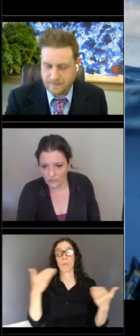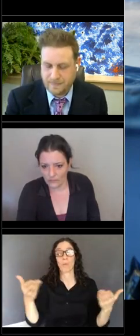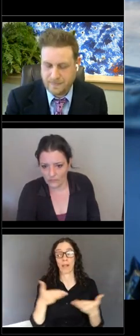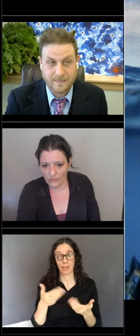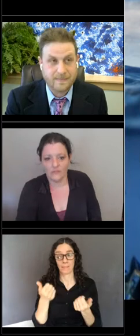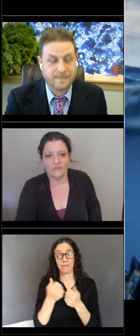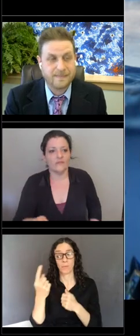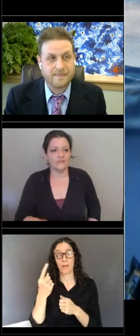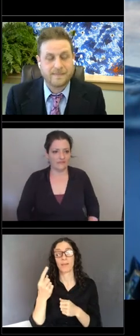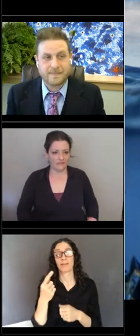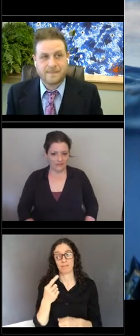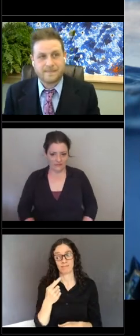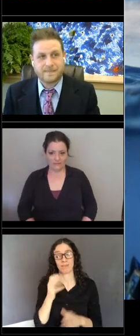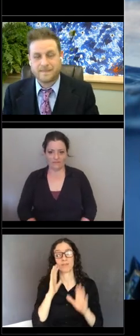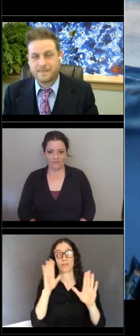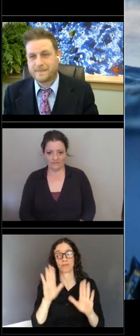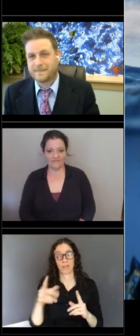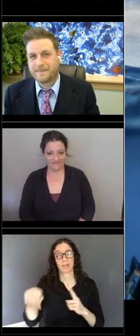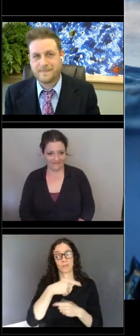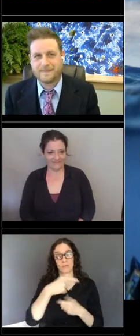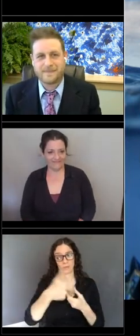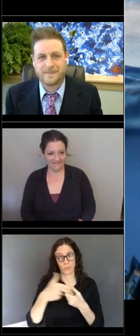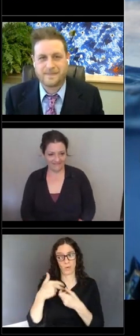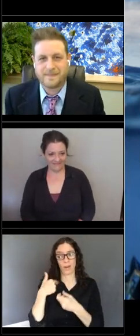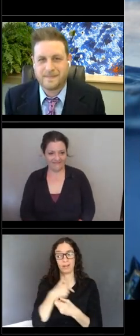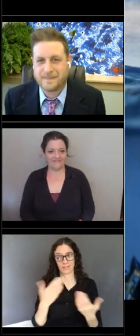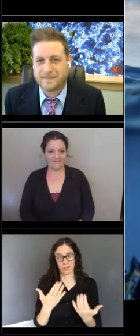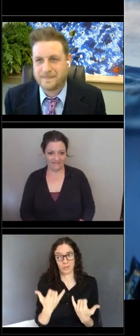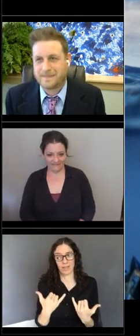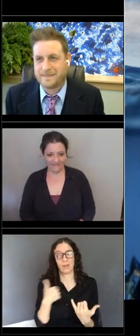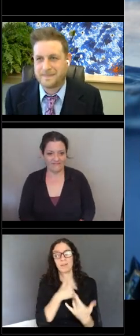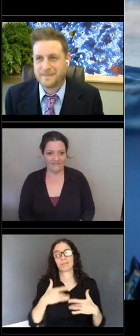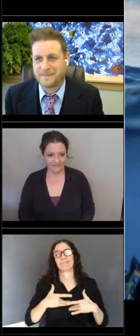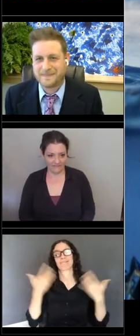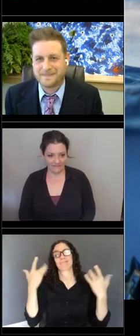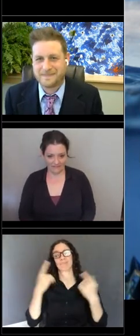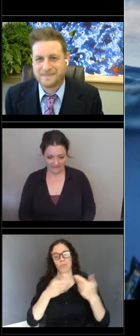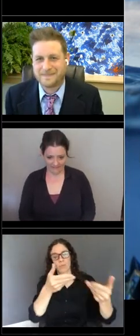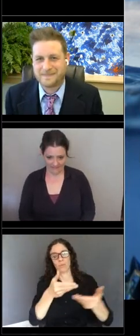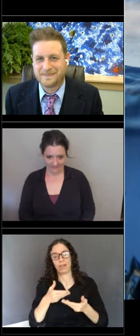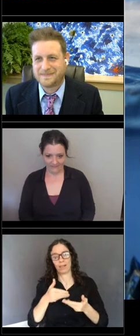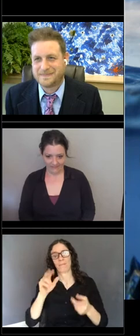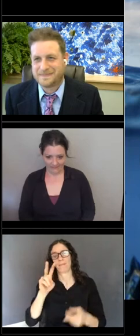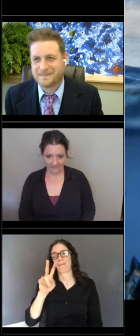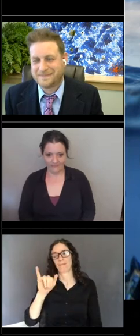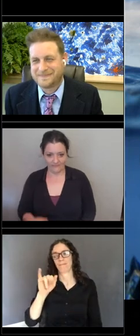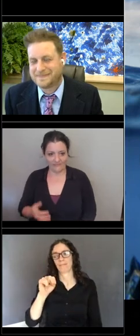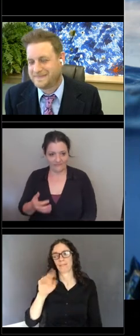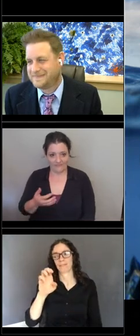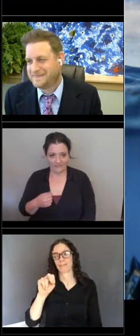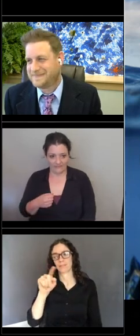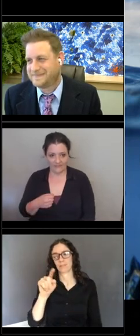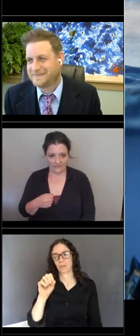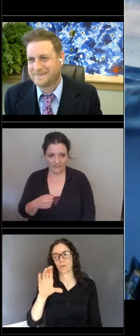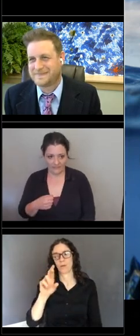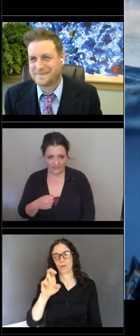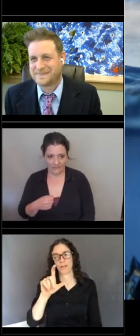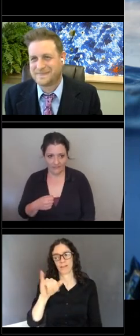to have you all with us today, and we're delighted to welcome Vincenzo Corelli, who is our speaker today, and he is